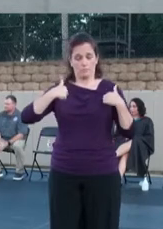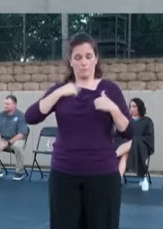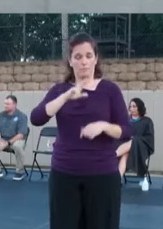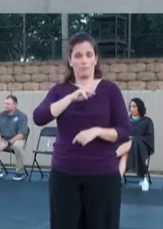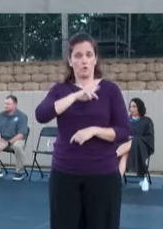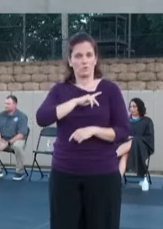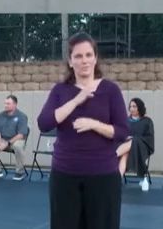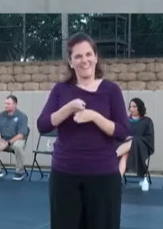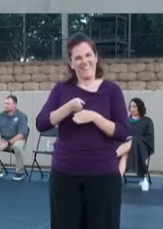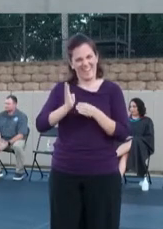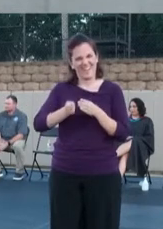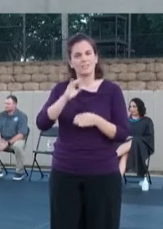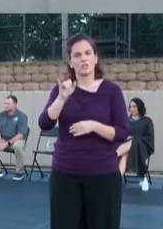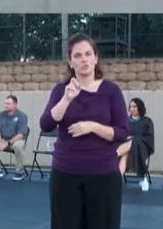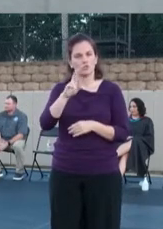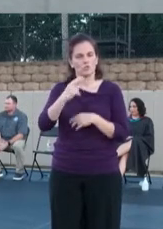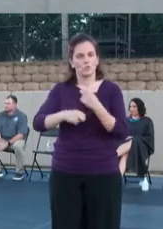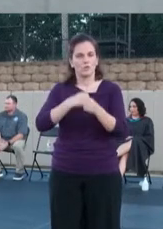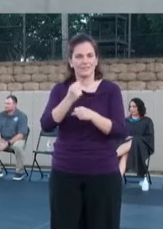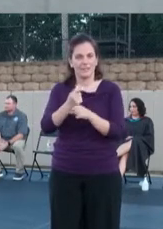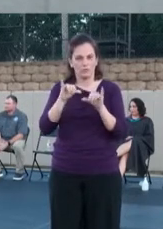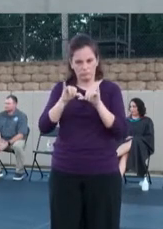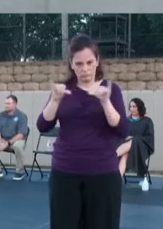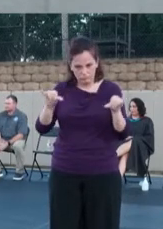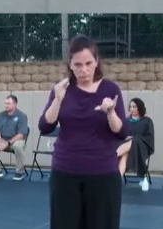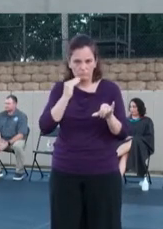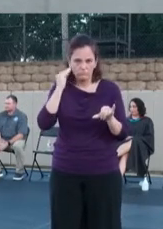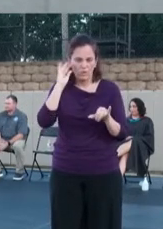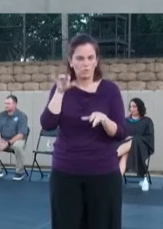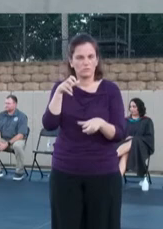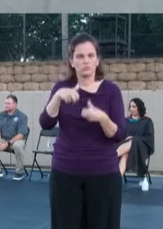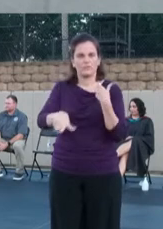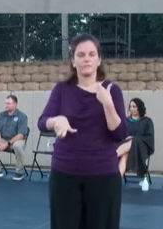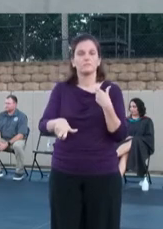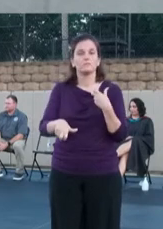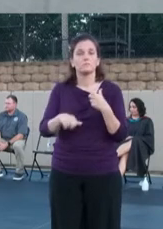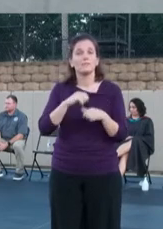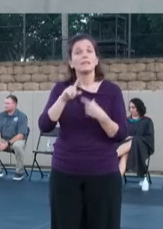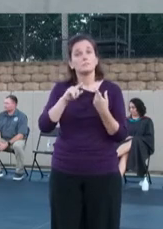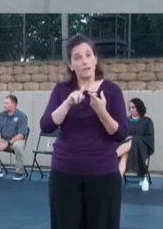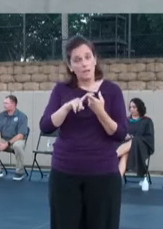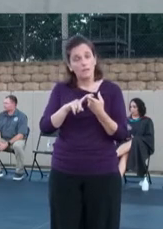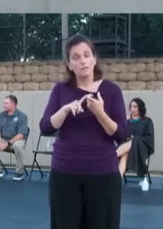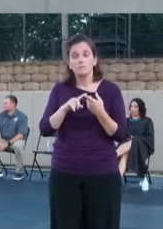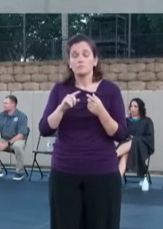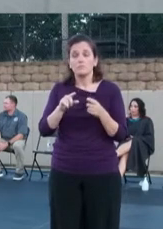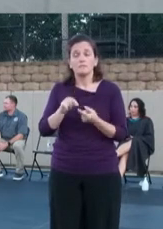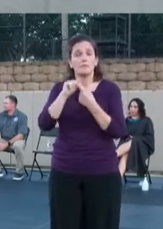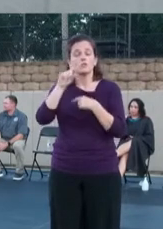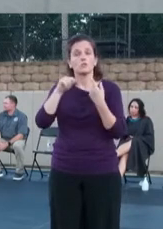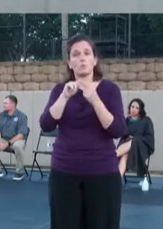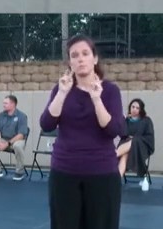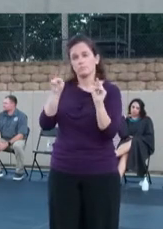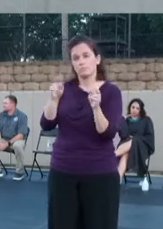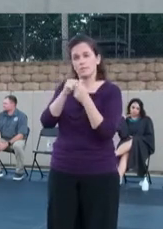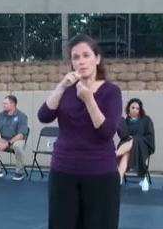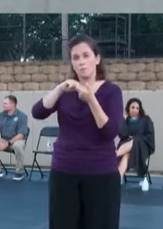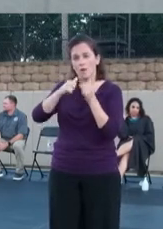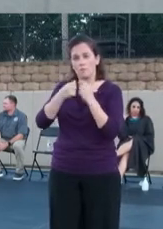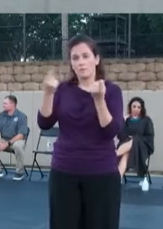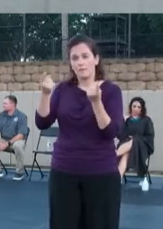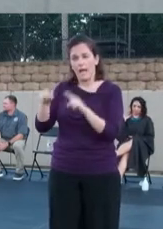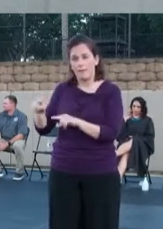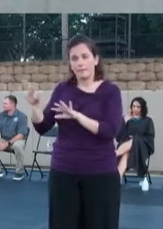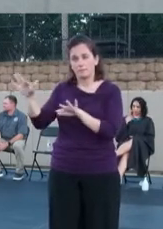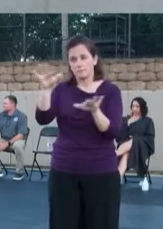ending junior year in quarantine was difficult, especially as we watched the problems unfold around us. I remember being in Mrs.